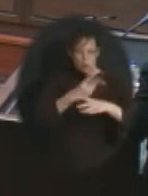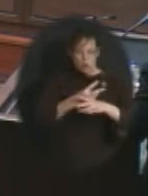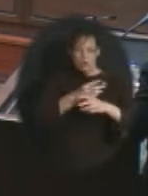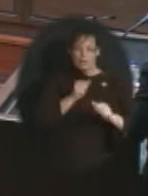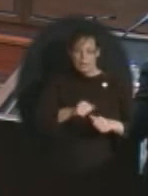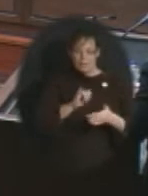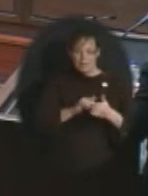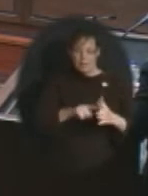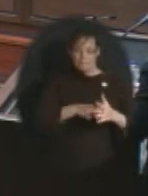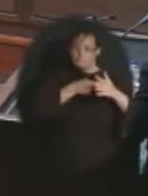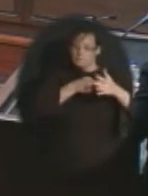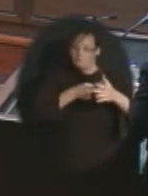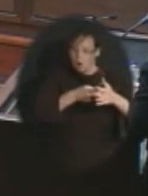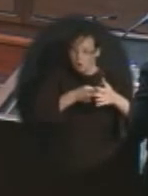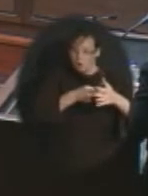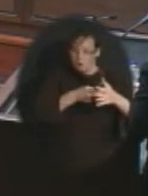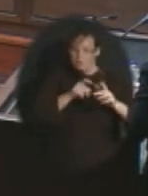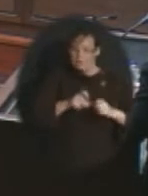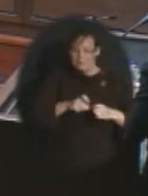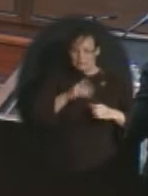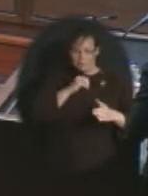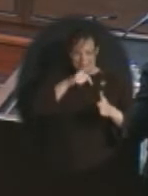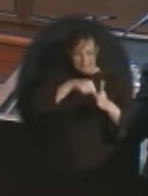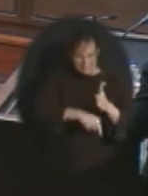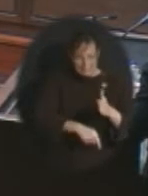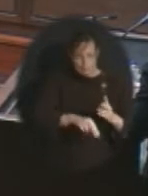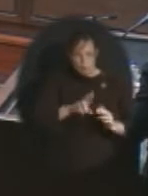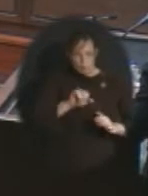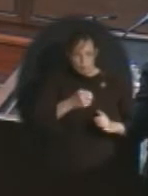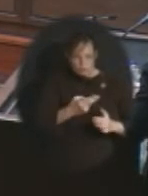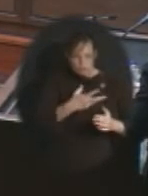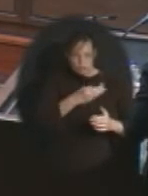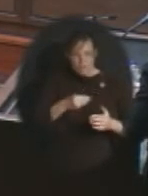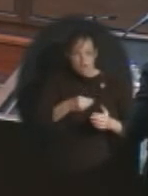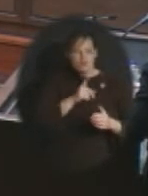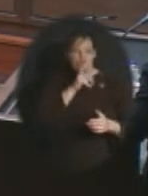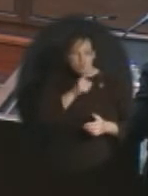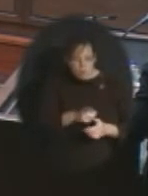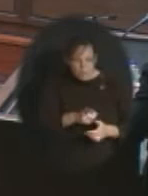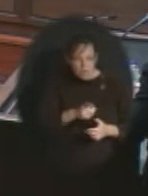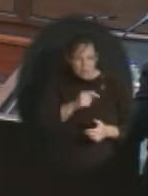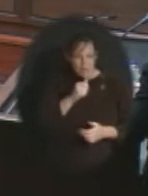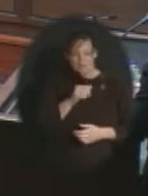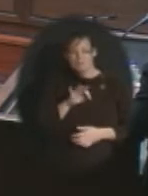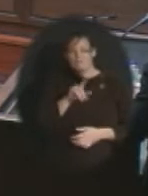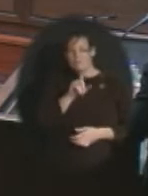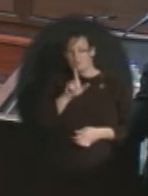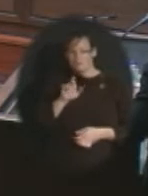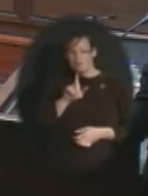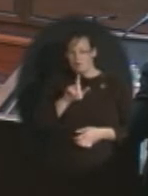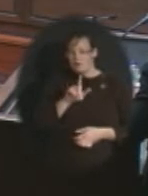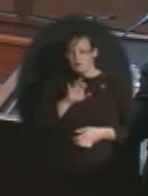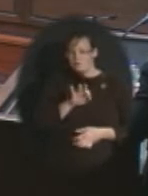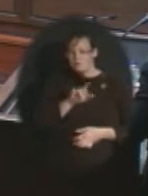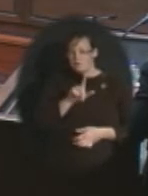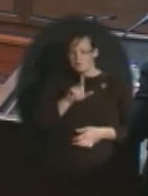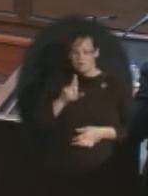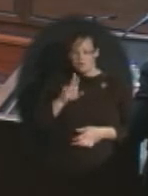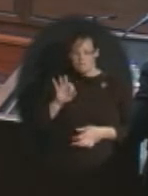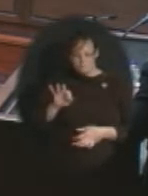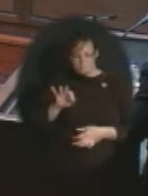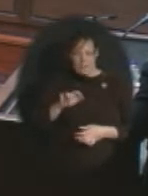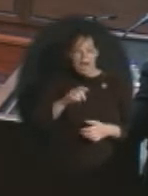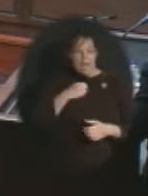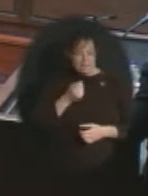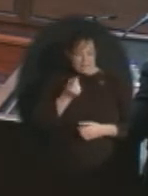that spark. It needs to be deep, rich, and real, and not just fluff. And I get that from you, that's what it is,